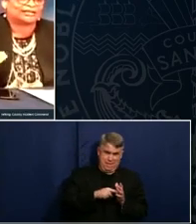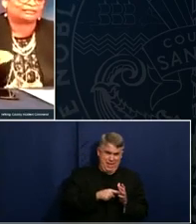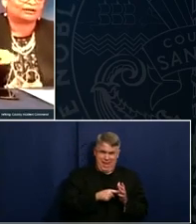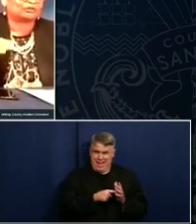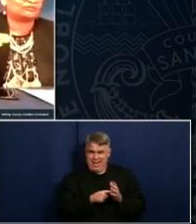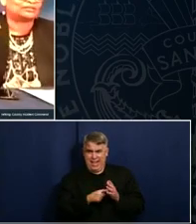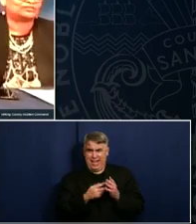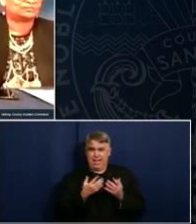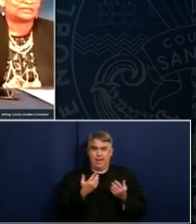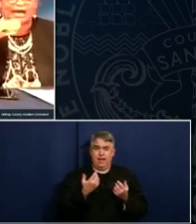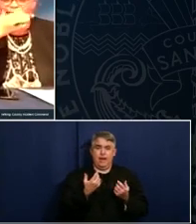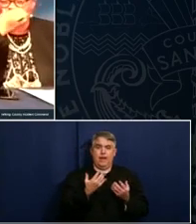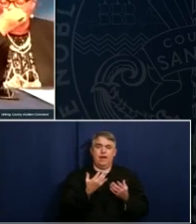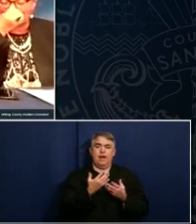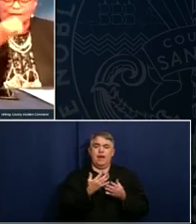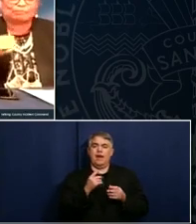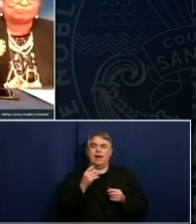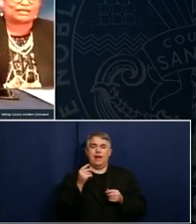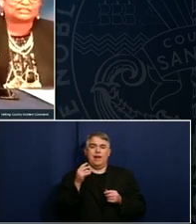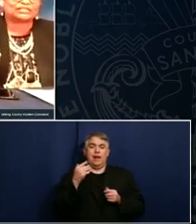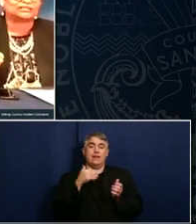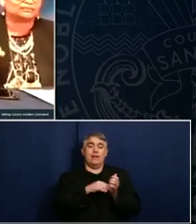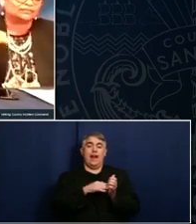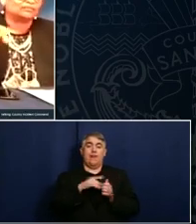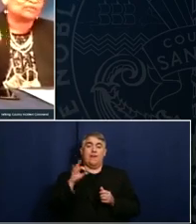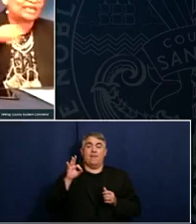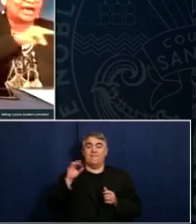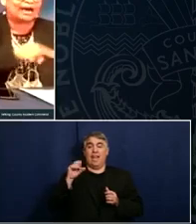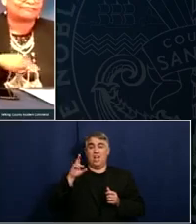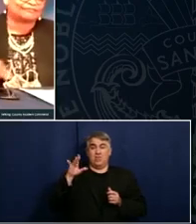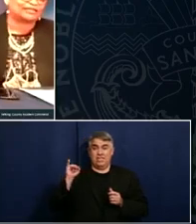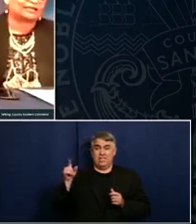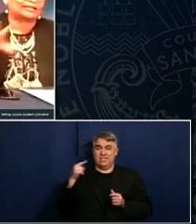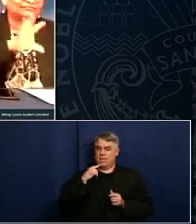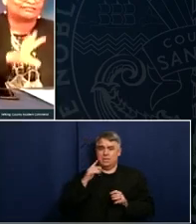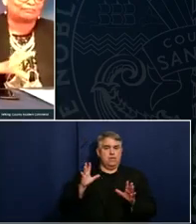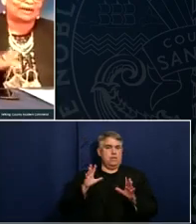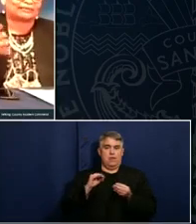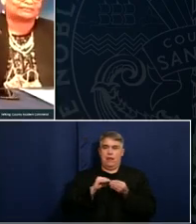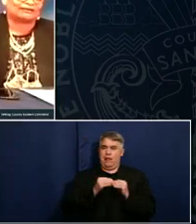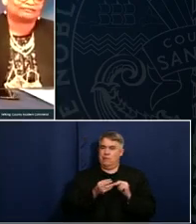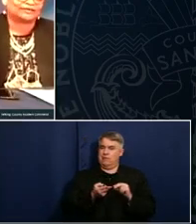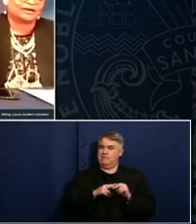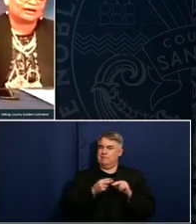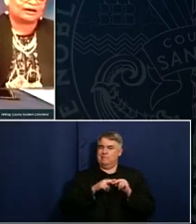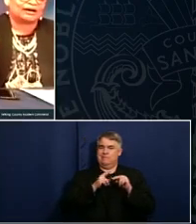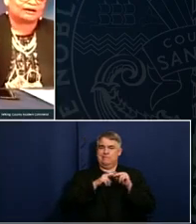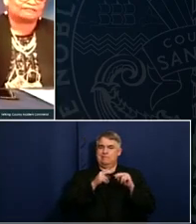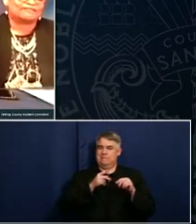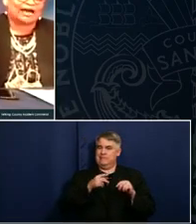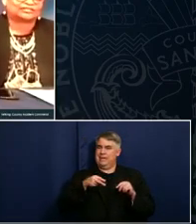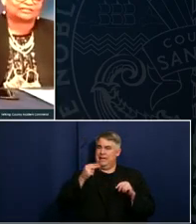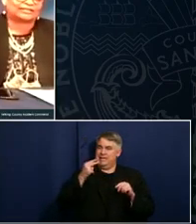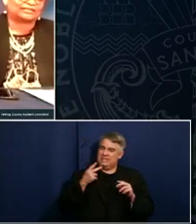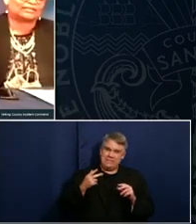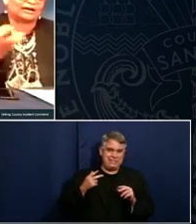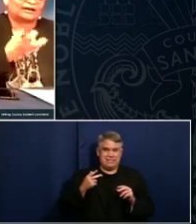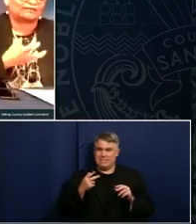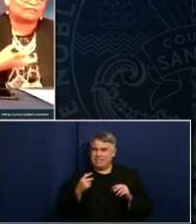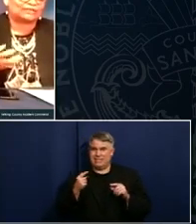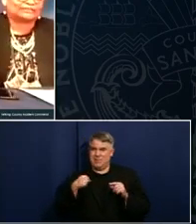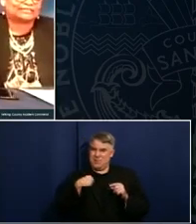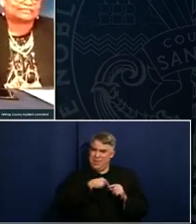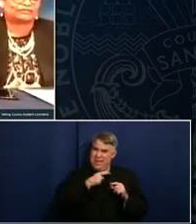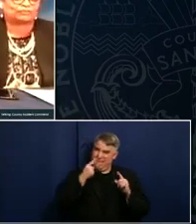Fauci say that that number even needs to be higher. But until we have the collective impact of